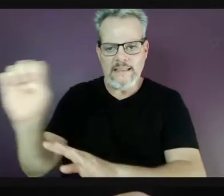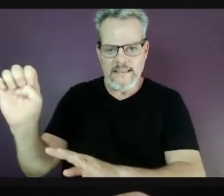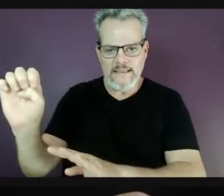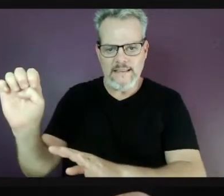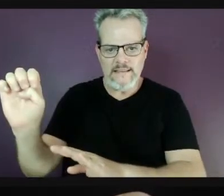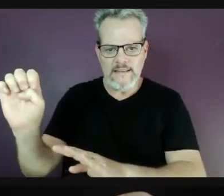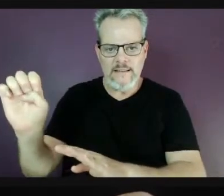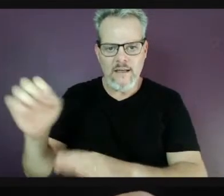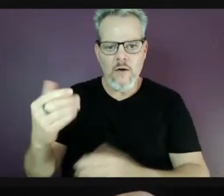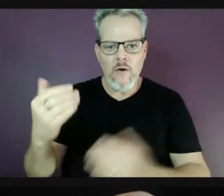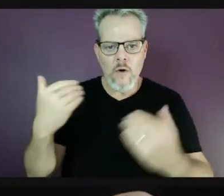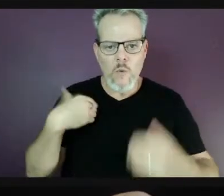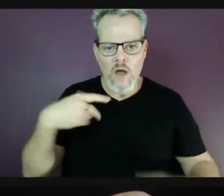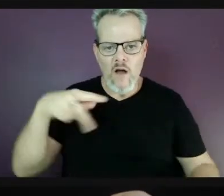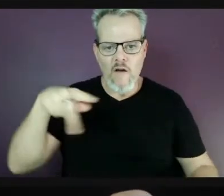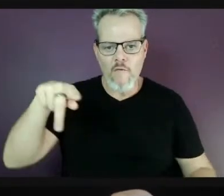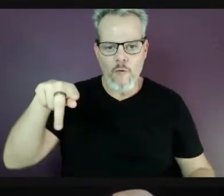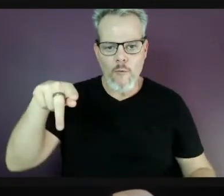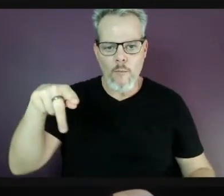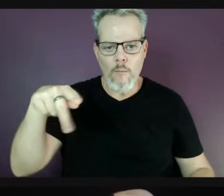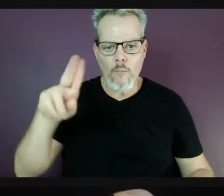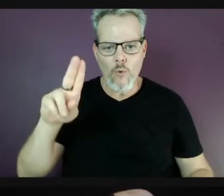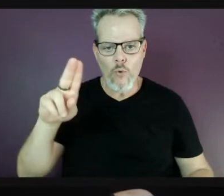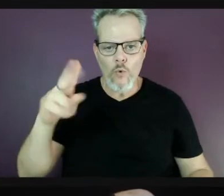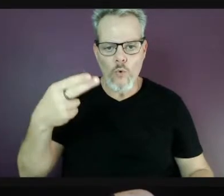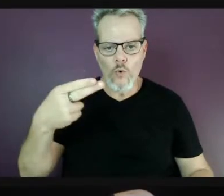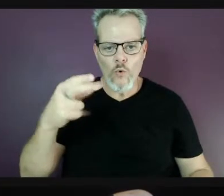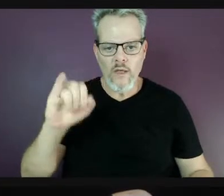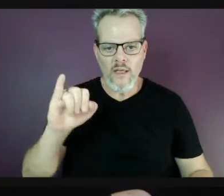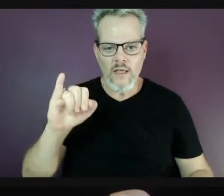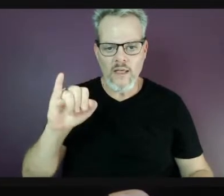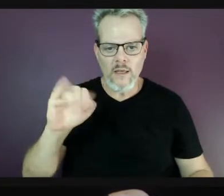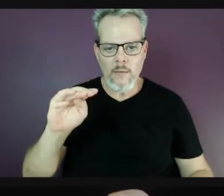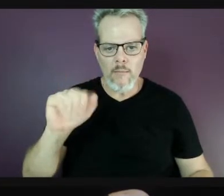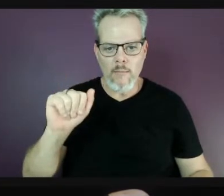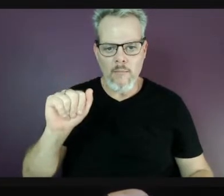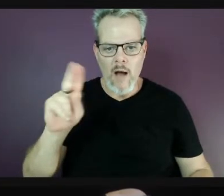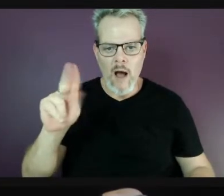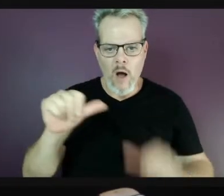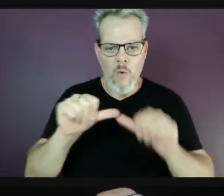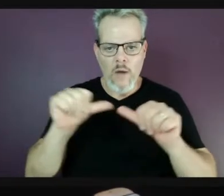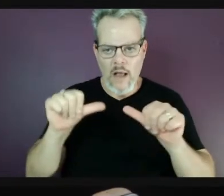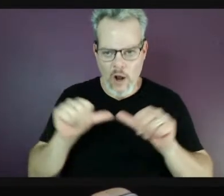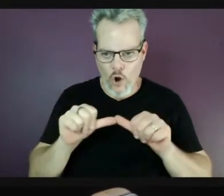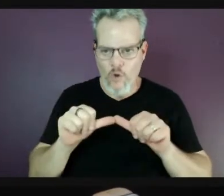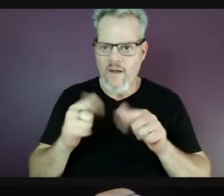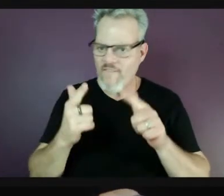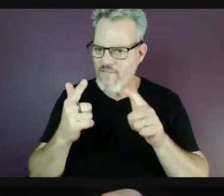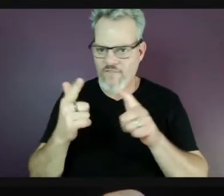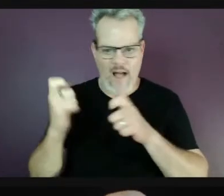The Puhimau area also rising quite fast and getting pushed to the east quite fast.